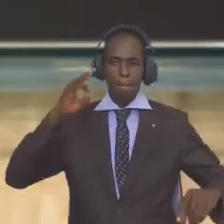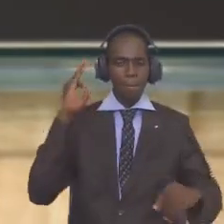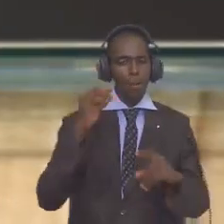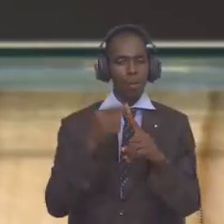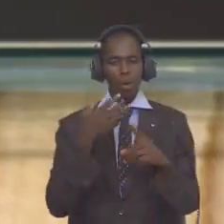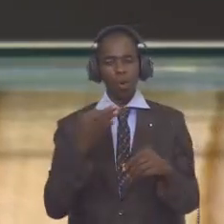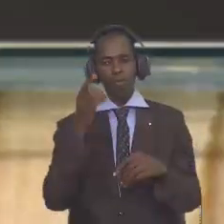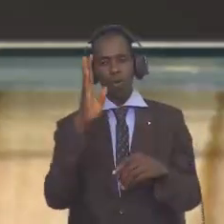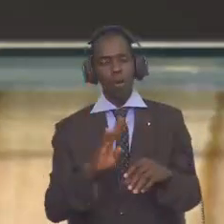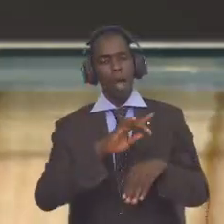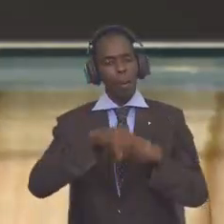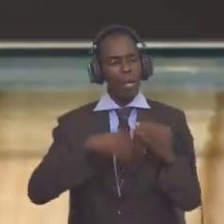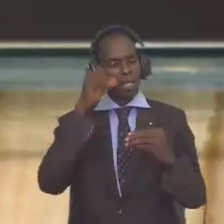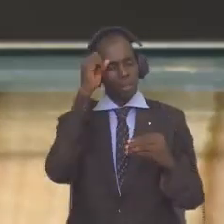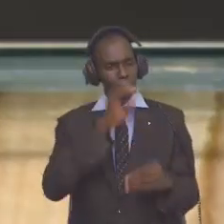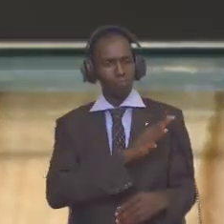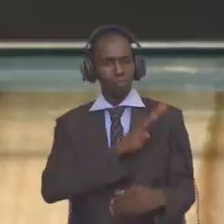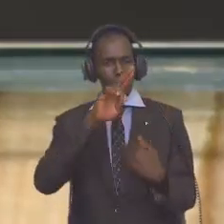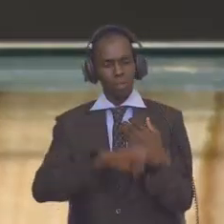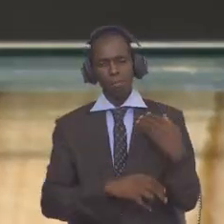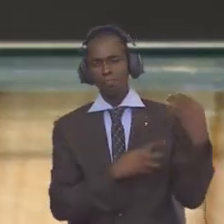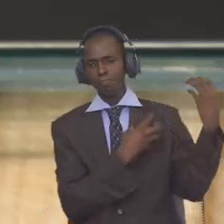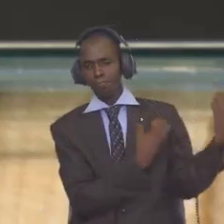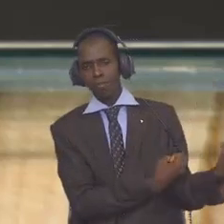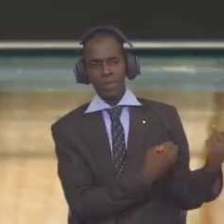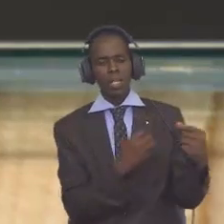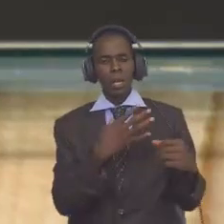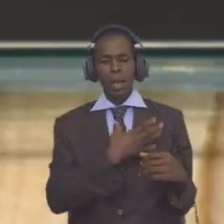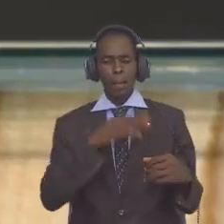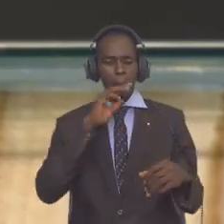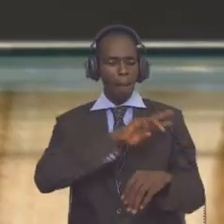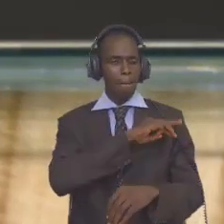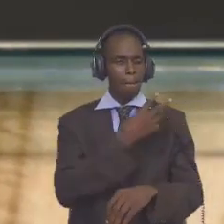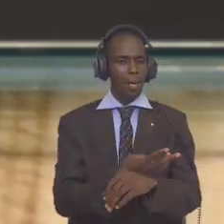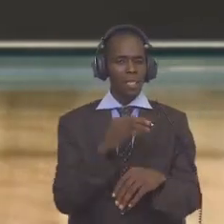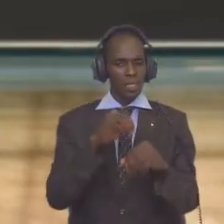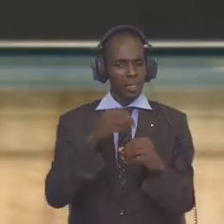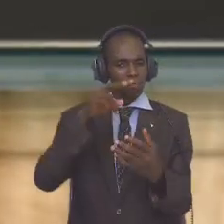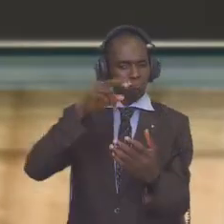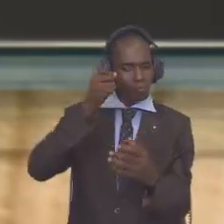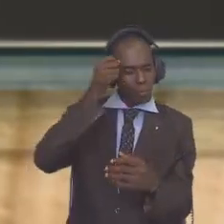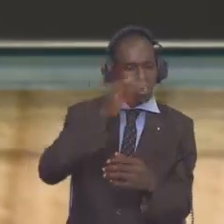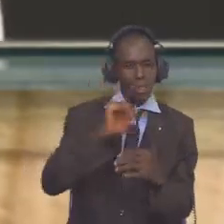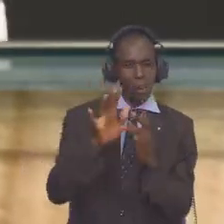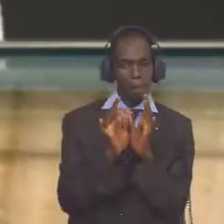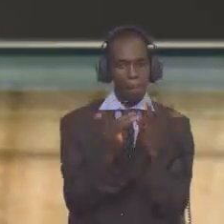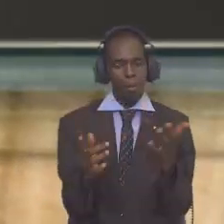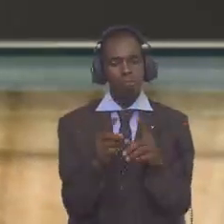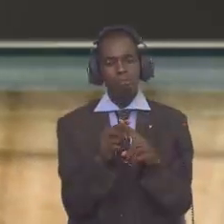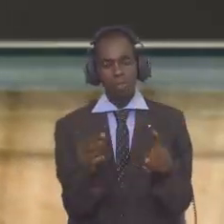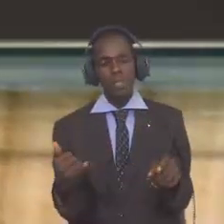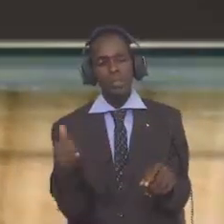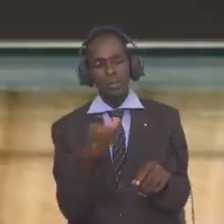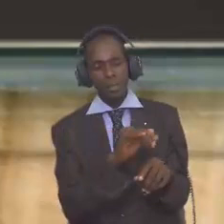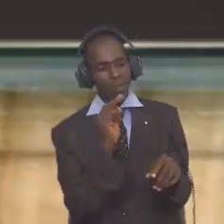his boldness, and about his being mighty in the scripture. But then they knew his